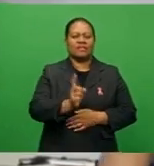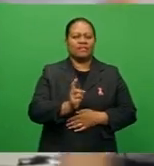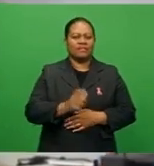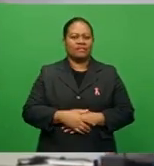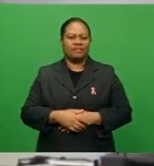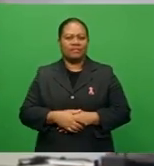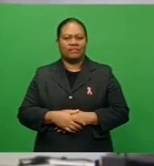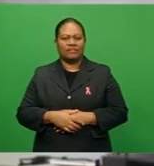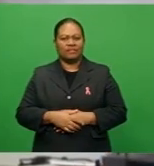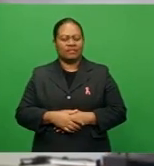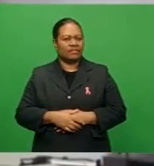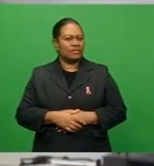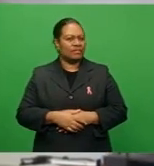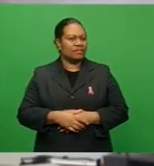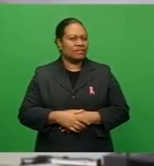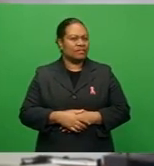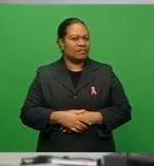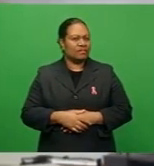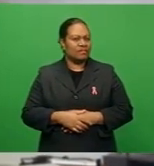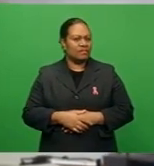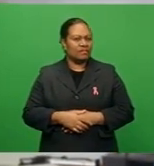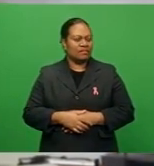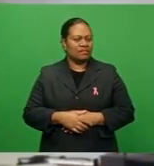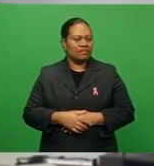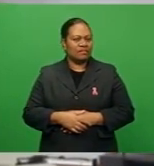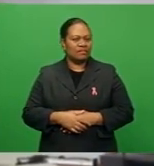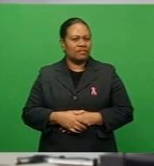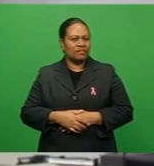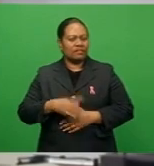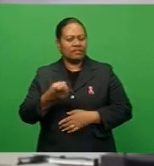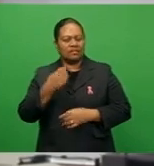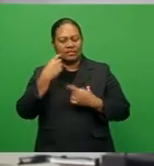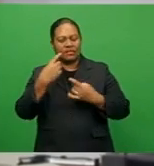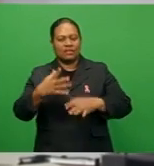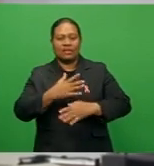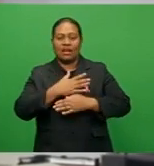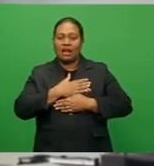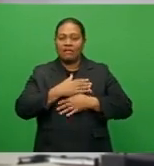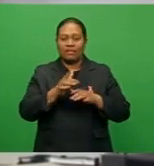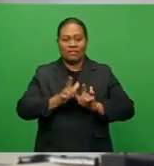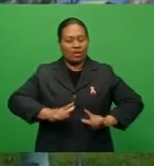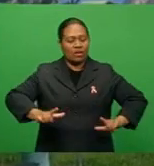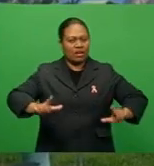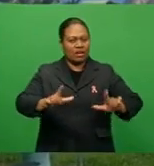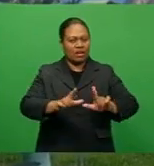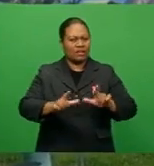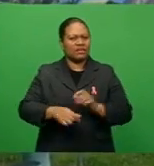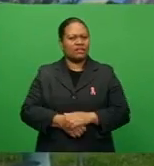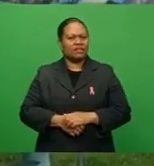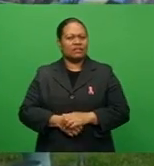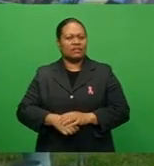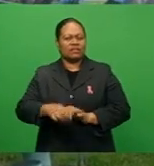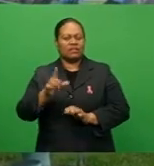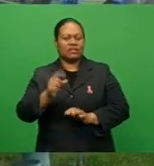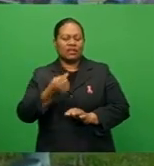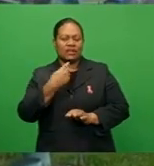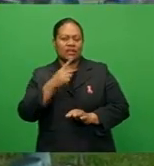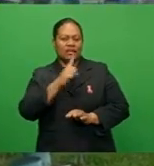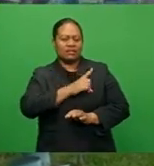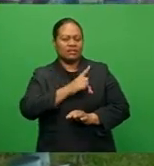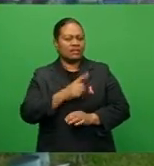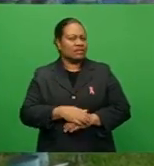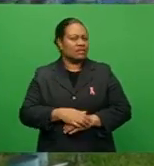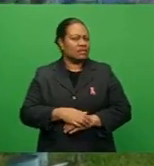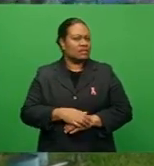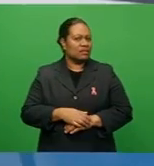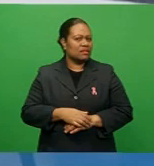has boosted our income, the launch of Love Our Locals, but else we are doing telemarketing and we